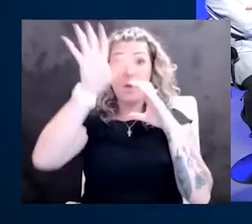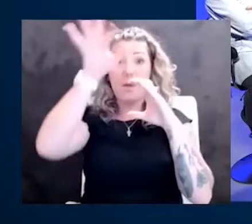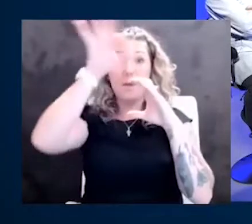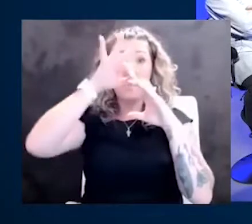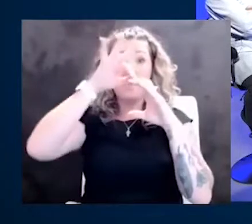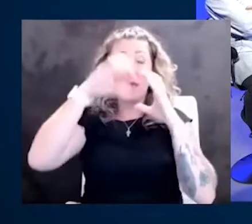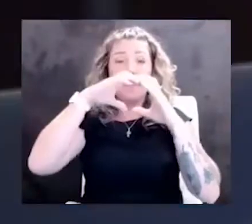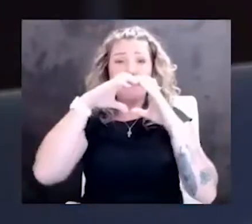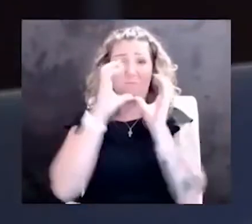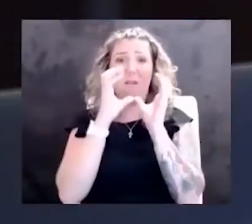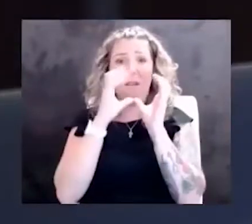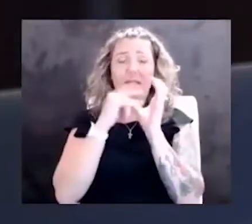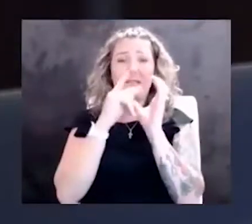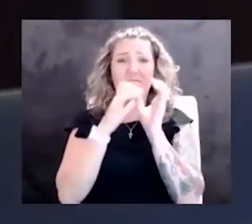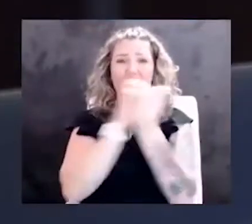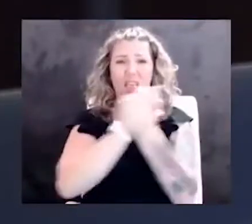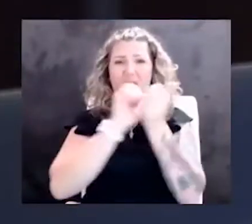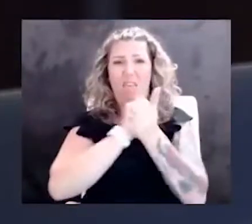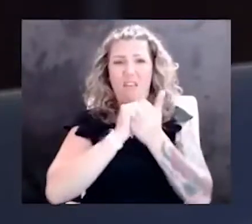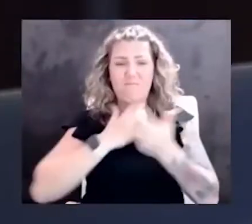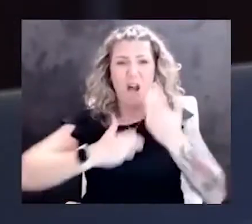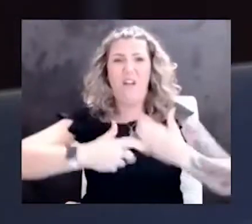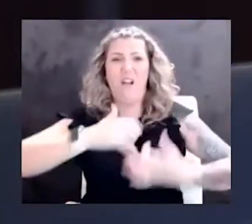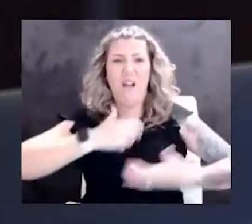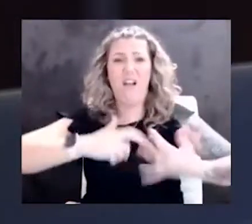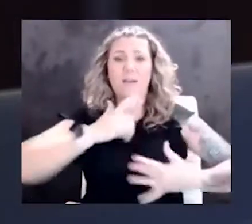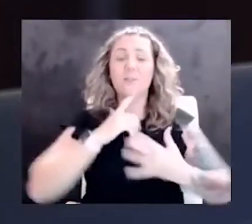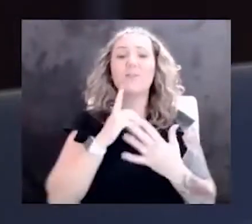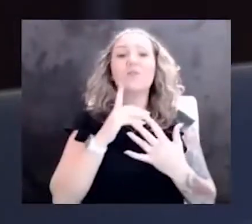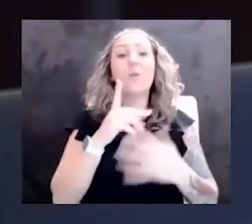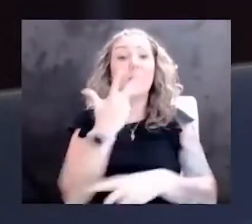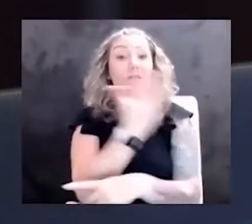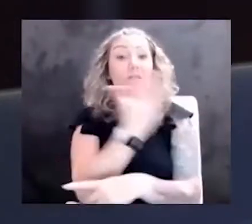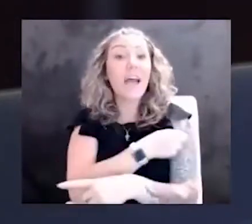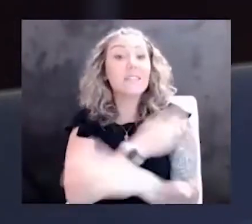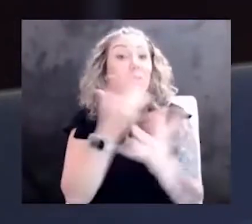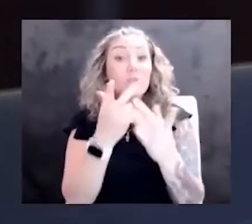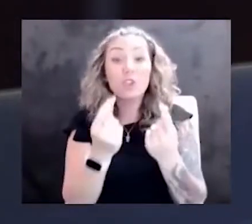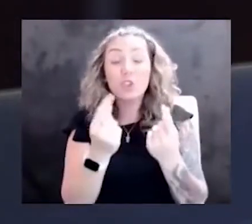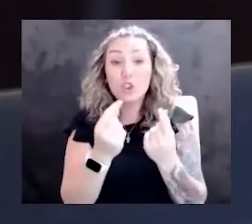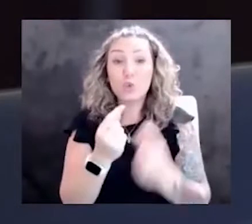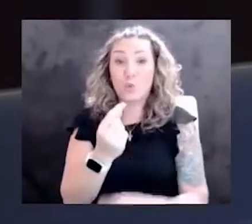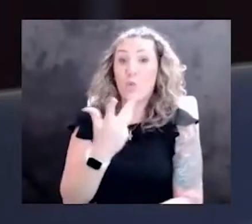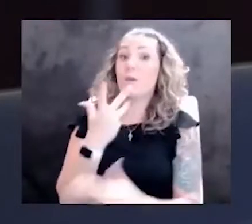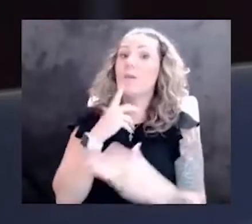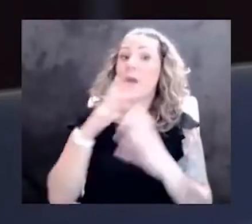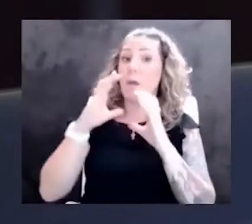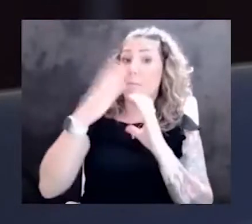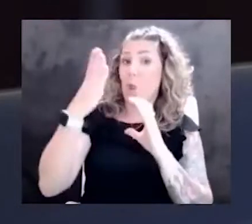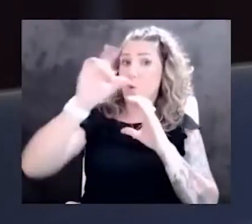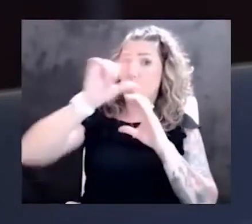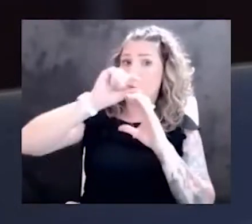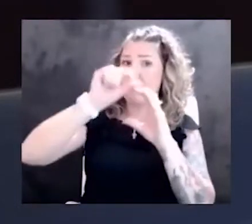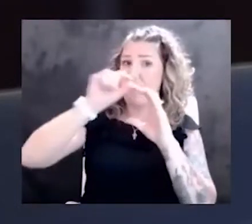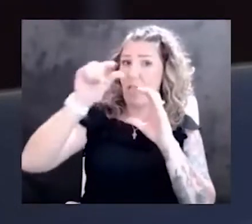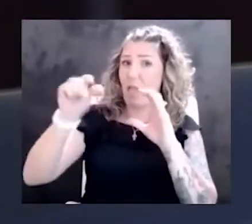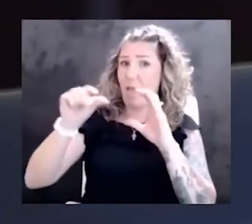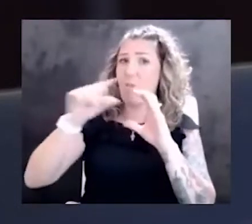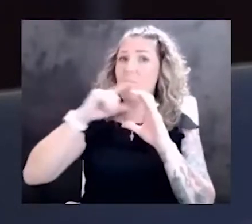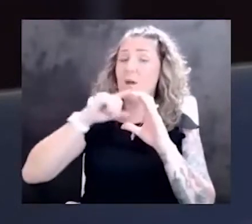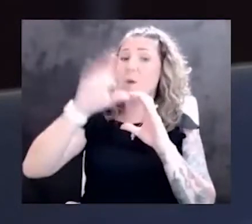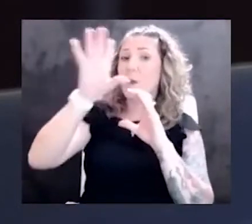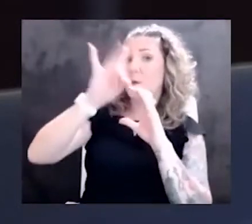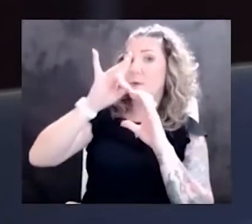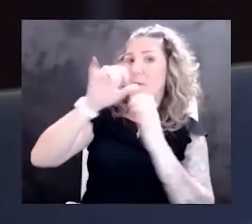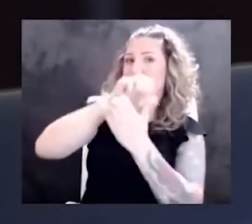antibodies against that blue area to cover it up so it can't get in. Is Correct. that the plan? Those will help, but there are also other